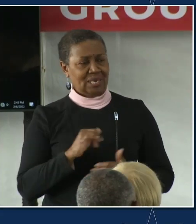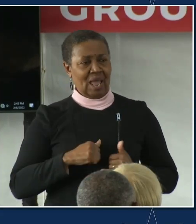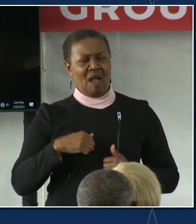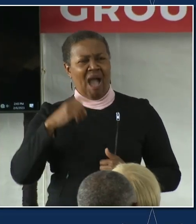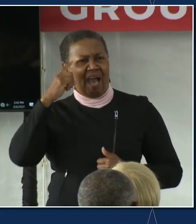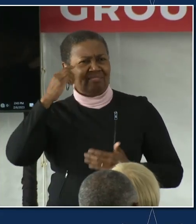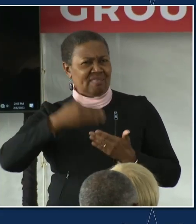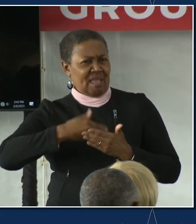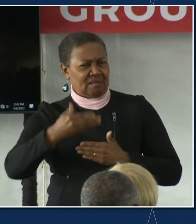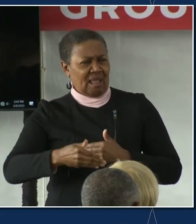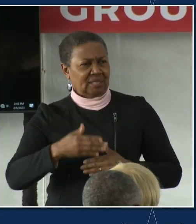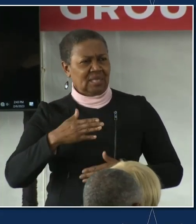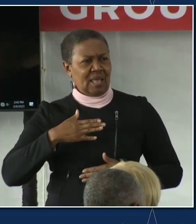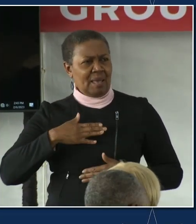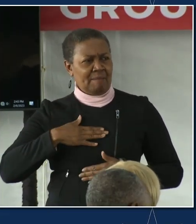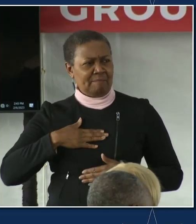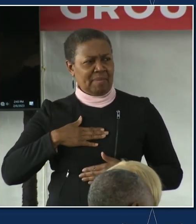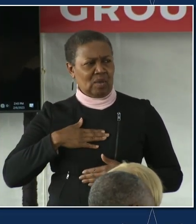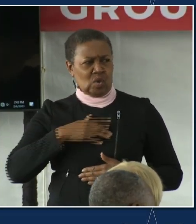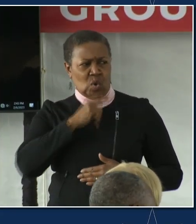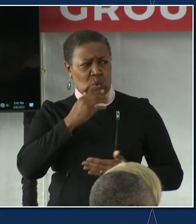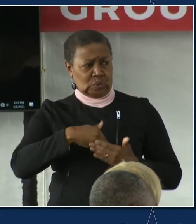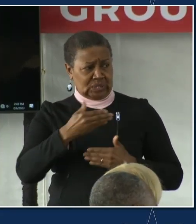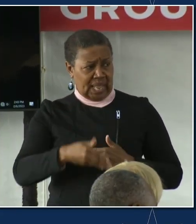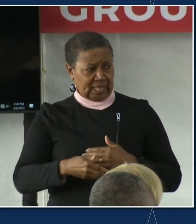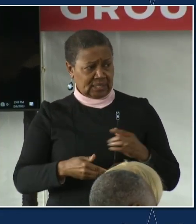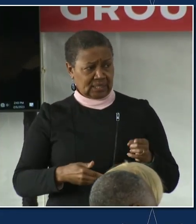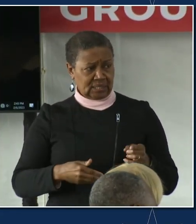think it's my part. Who's coming up next?